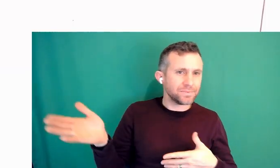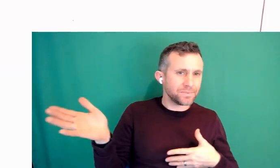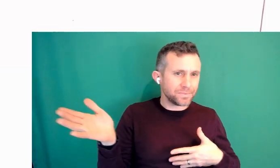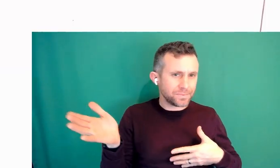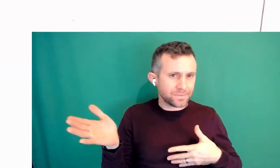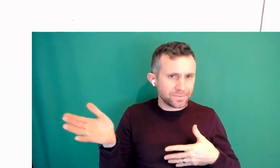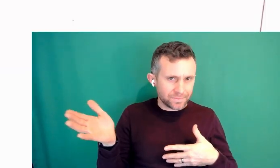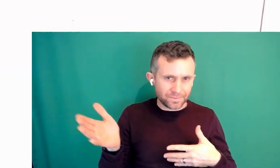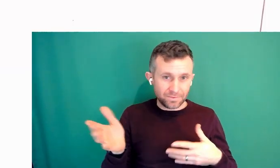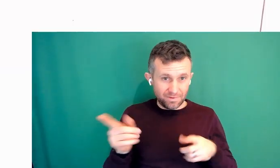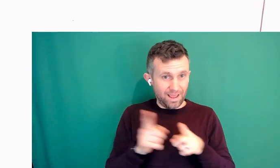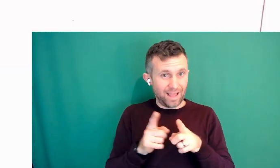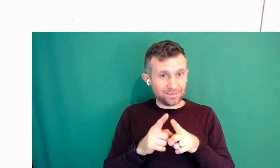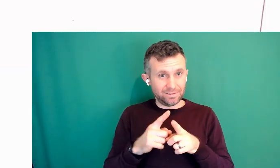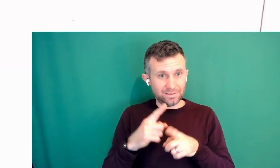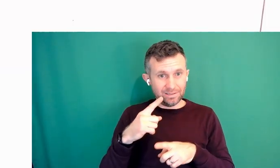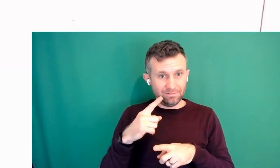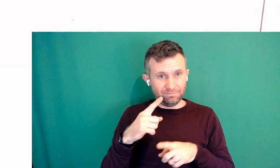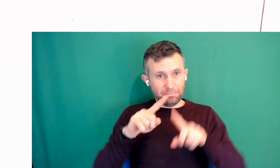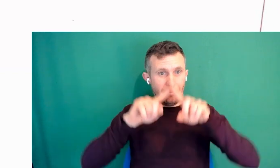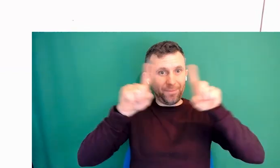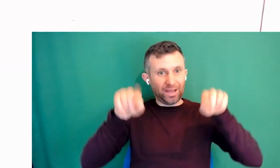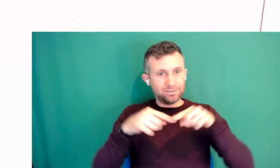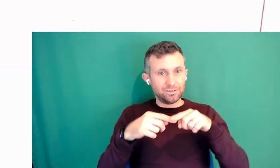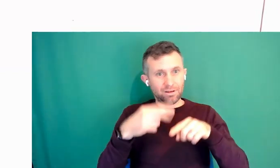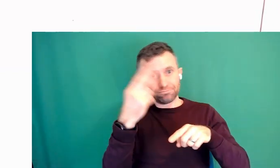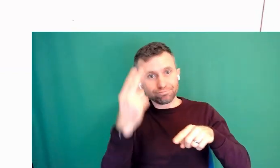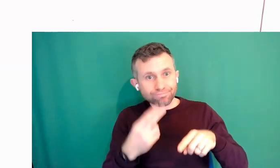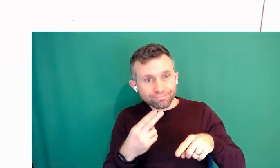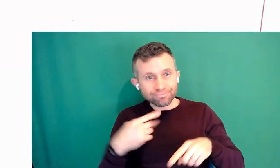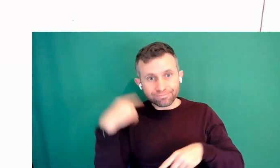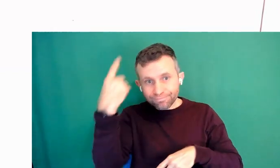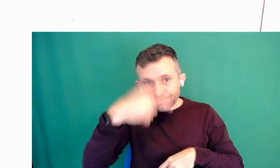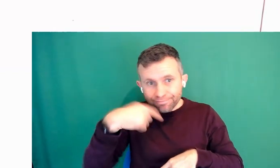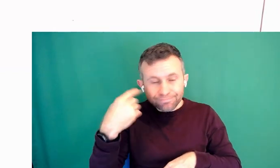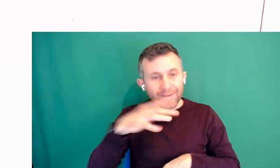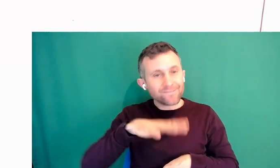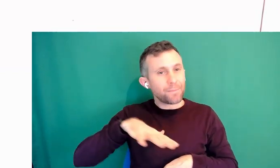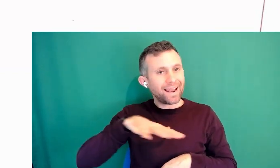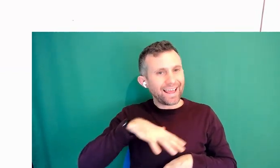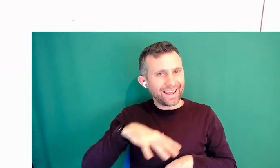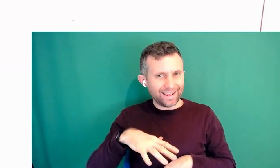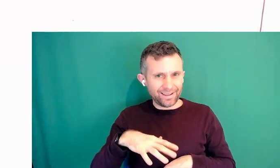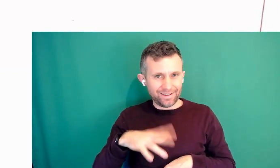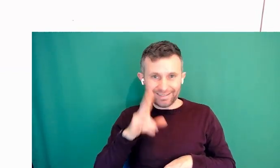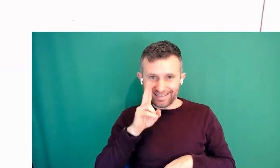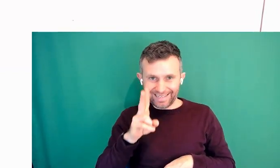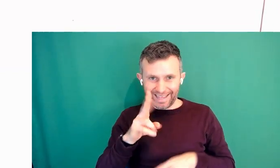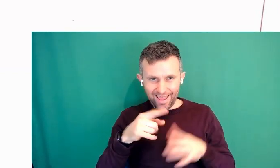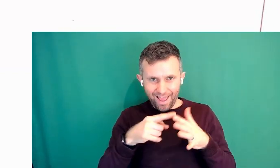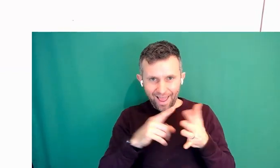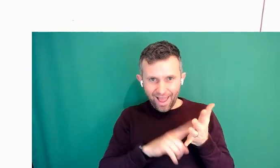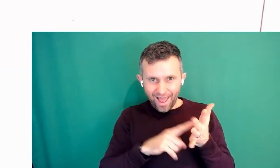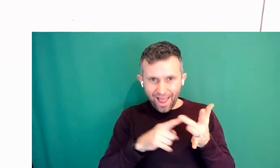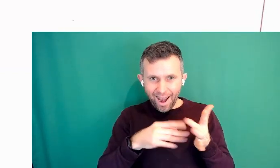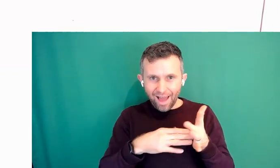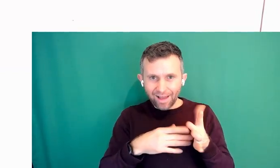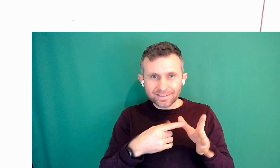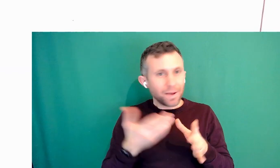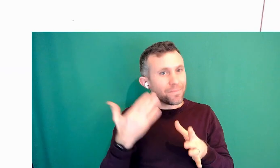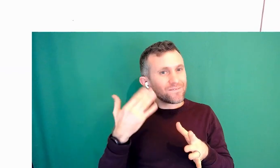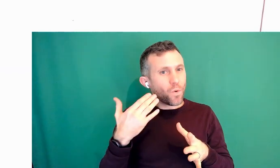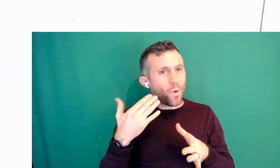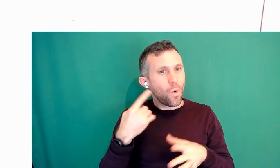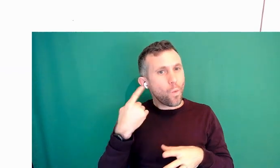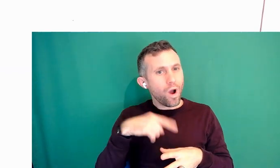On the back walls of the south drawing room are two paired portraits. On the right, Soane, and